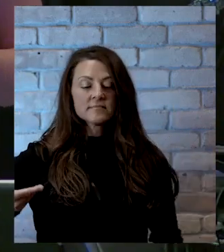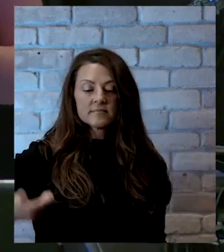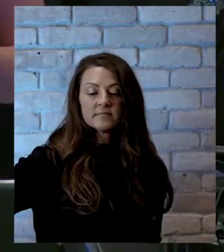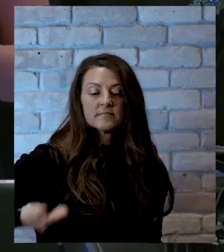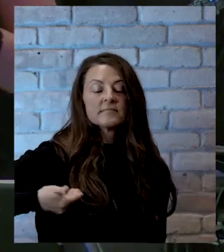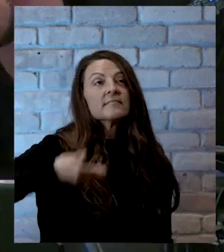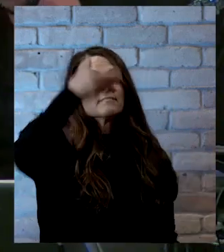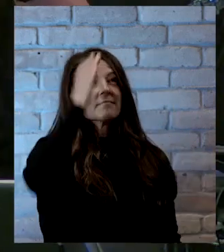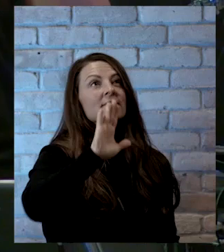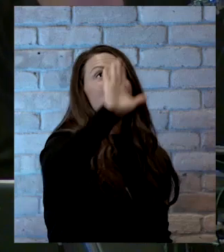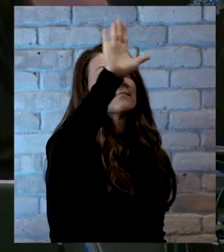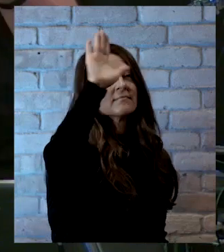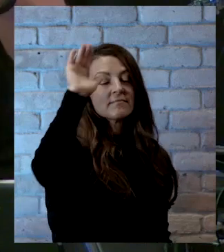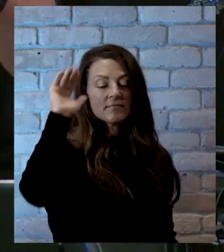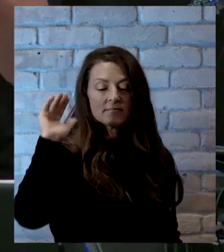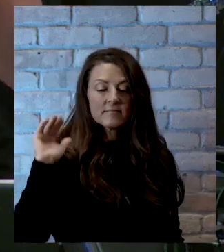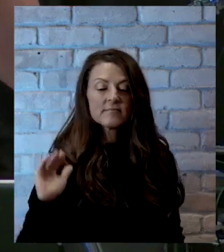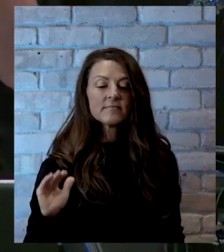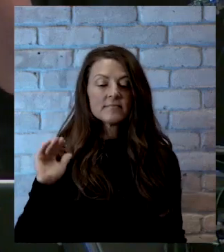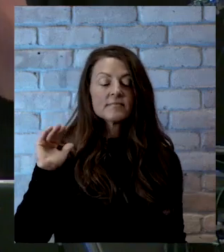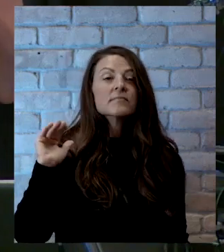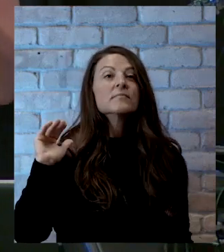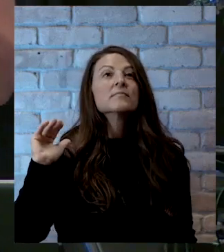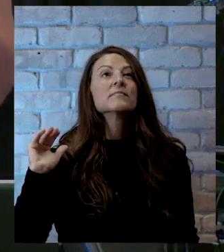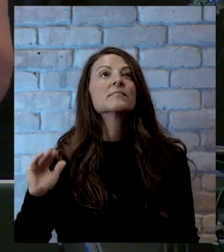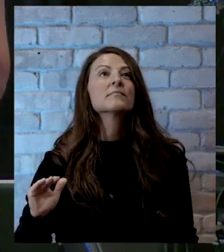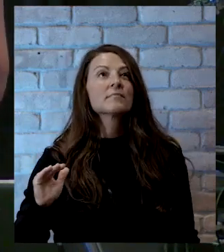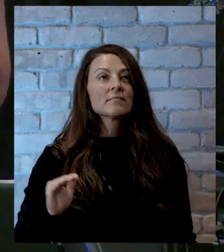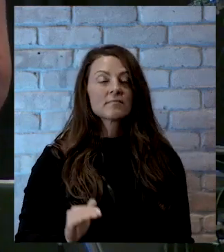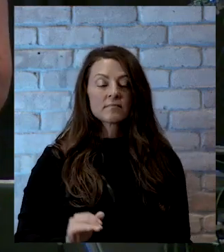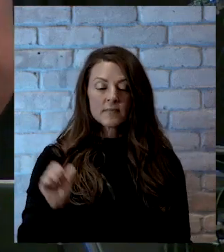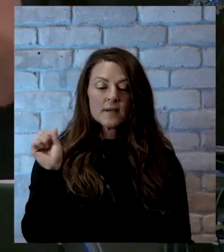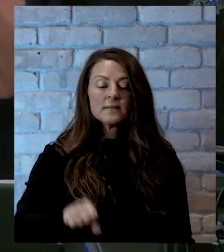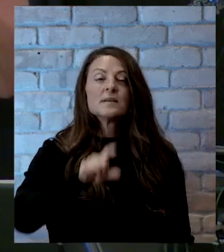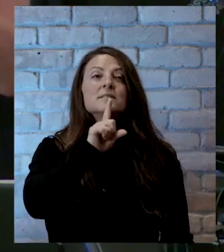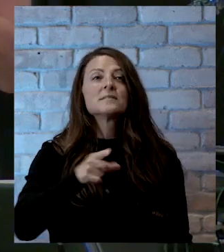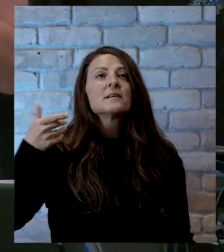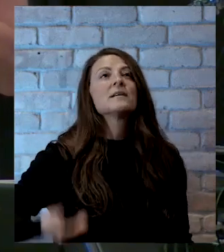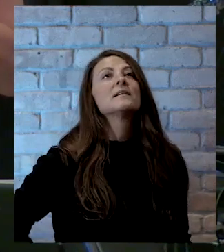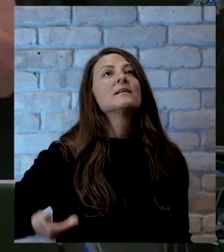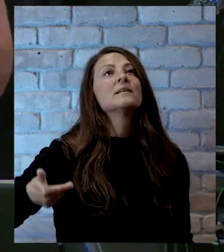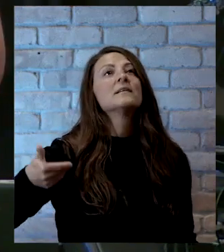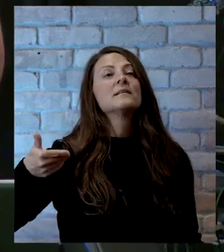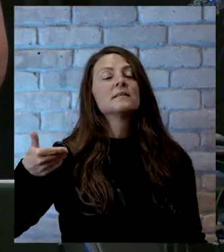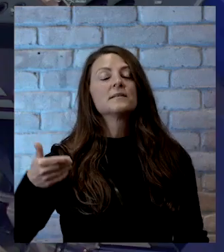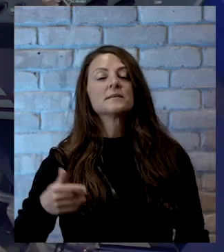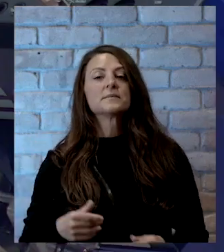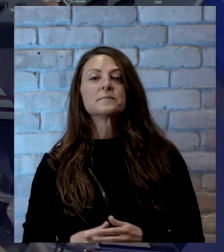indeed. I'm a child of God, yes, I